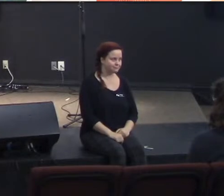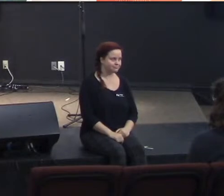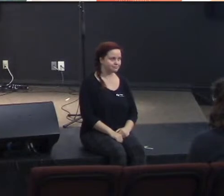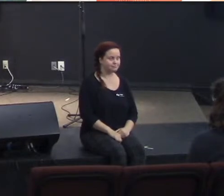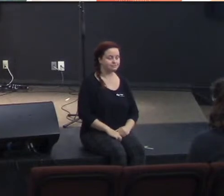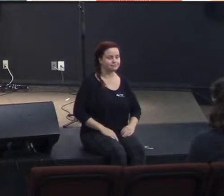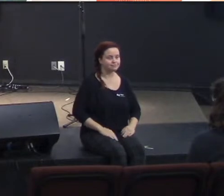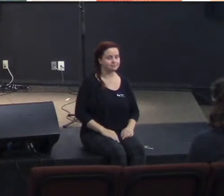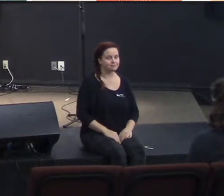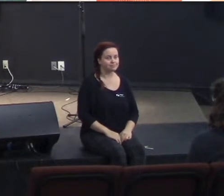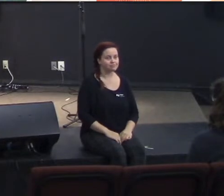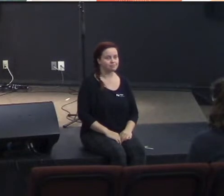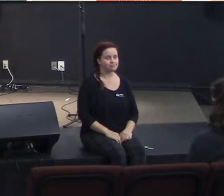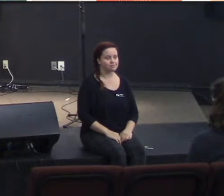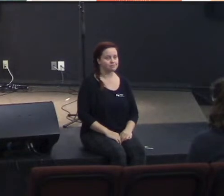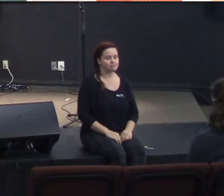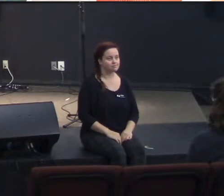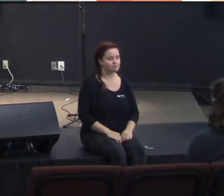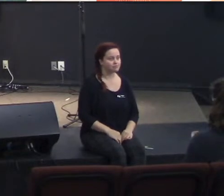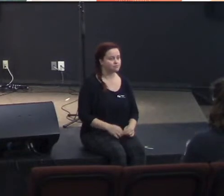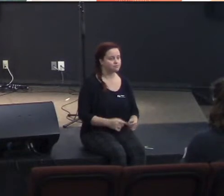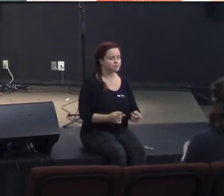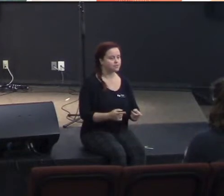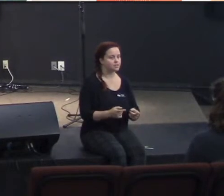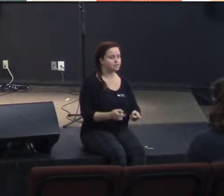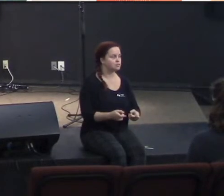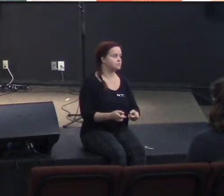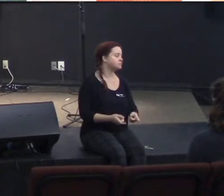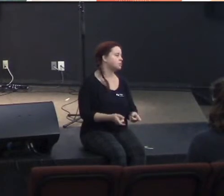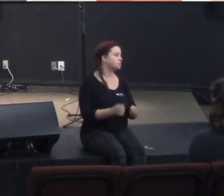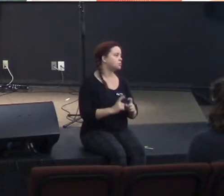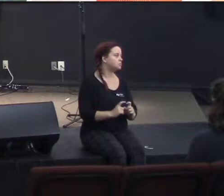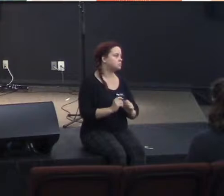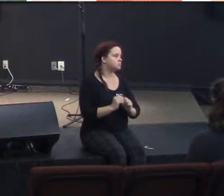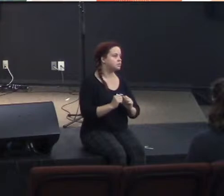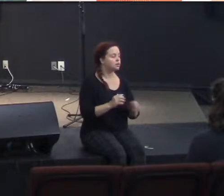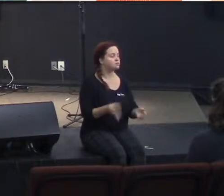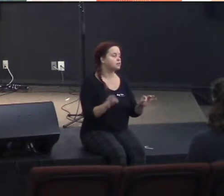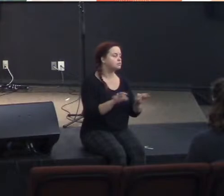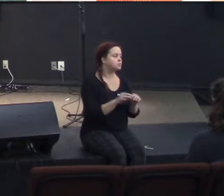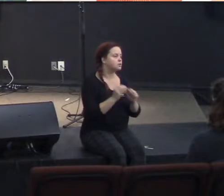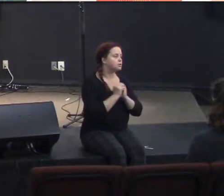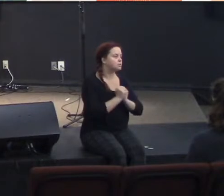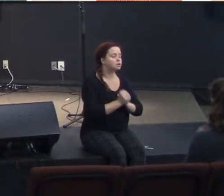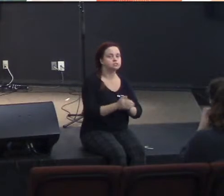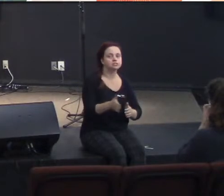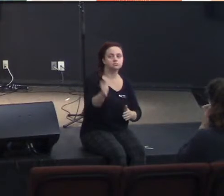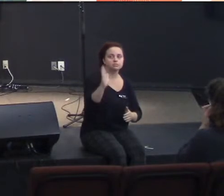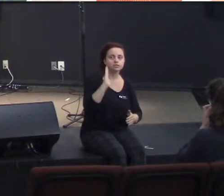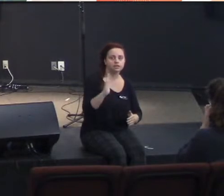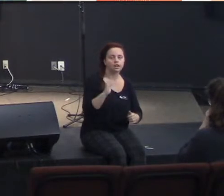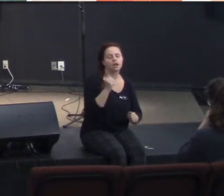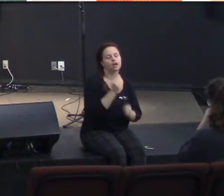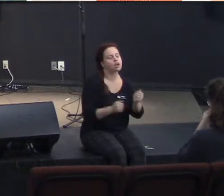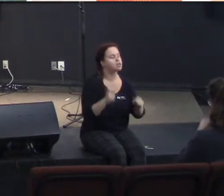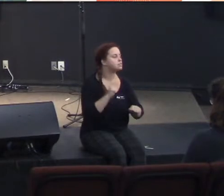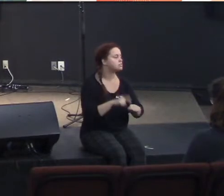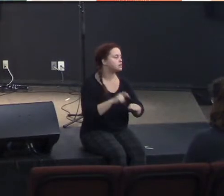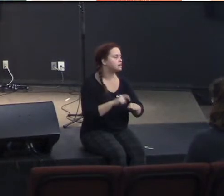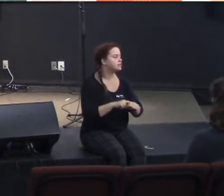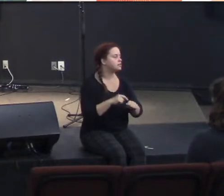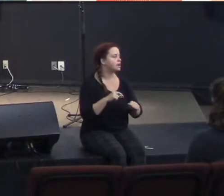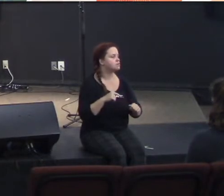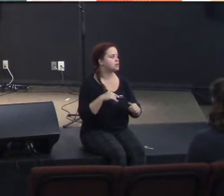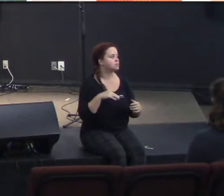contribution is a very important part of our worship to God. every time we get together as disciples of